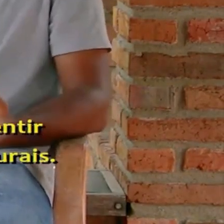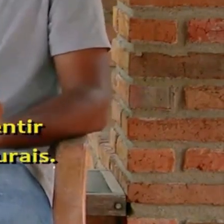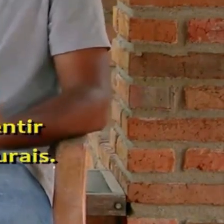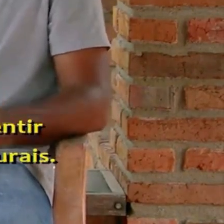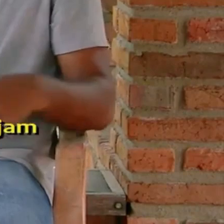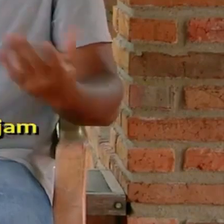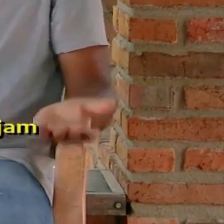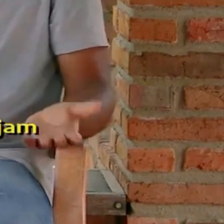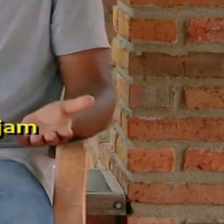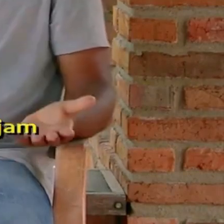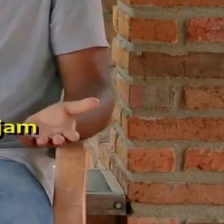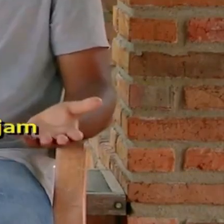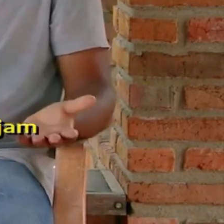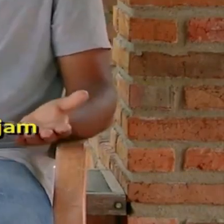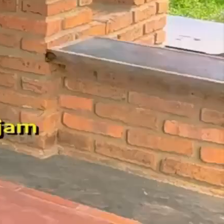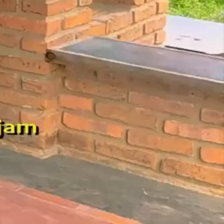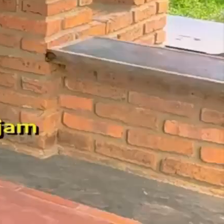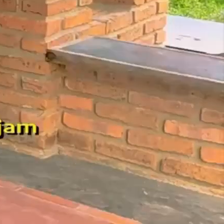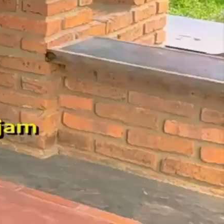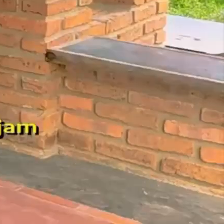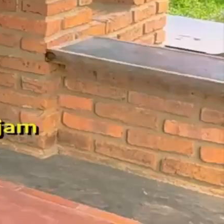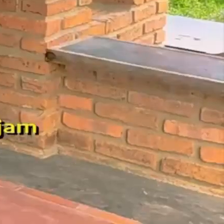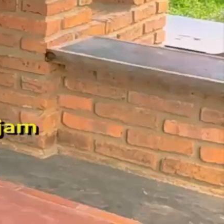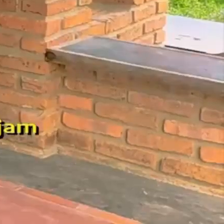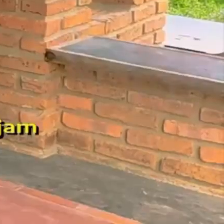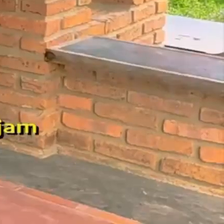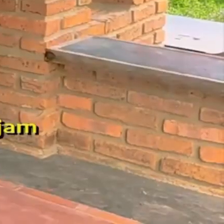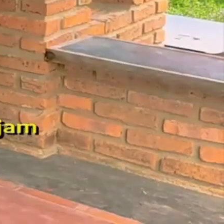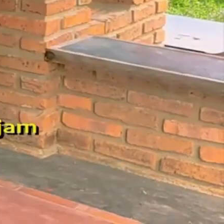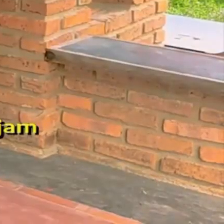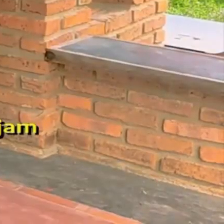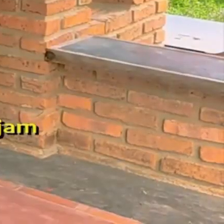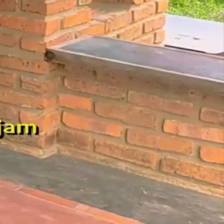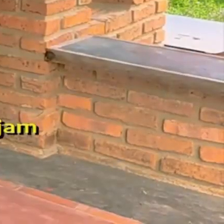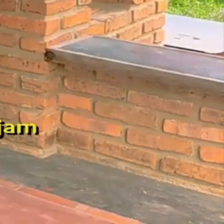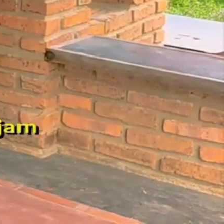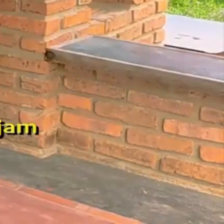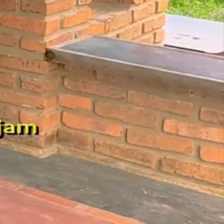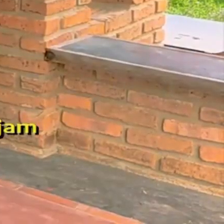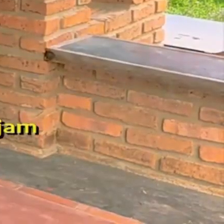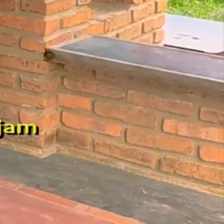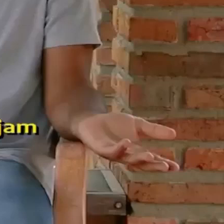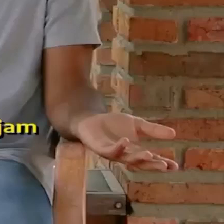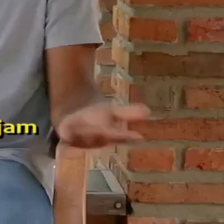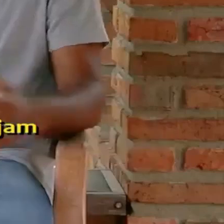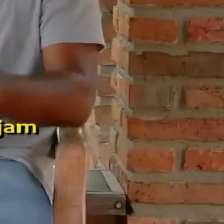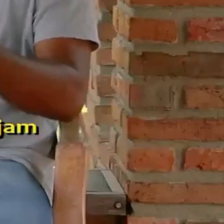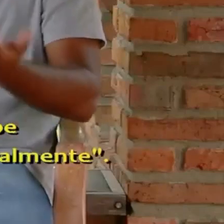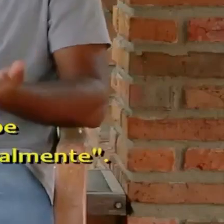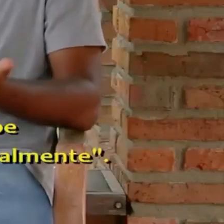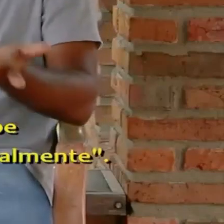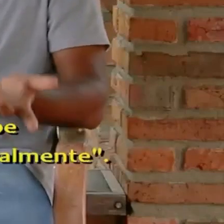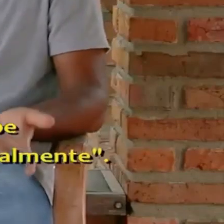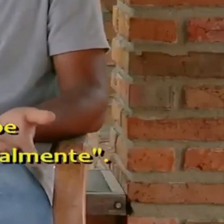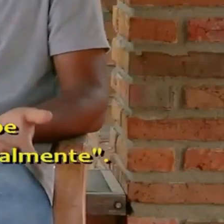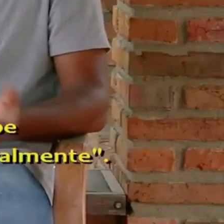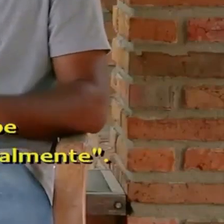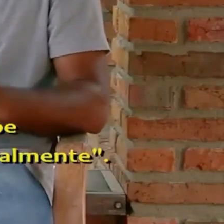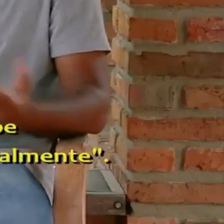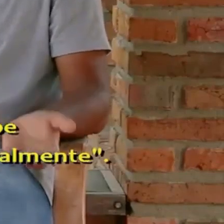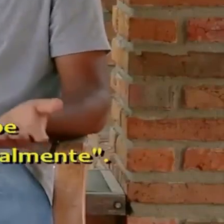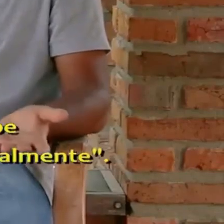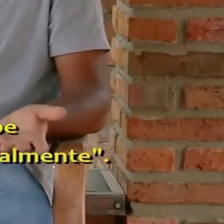feel really nice about this. And in general, Pernambuco, I really like this region, especially because of its